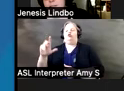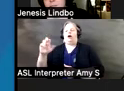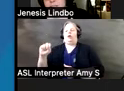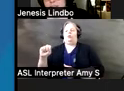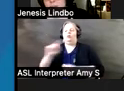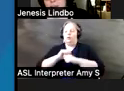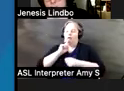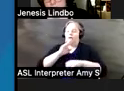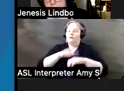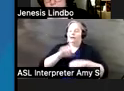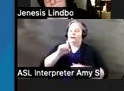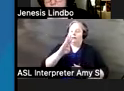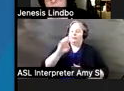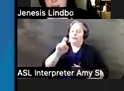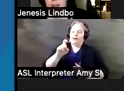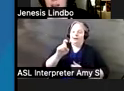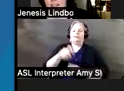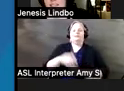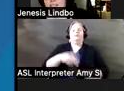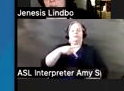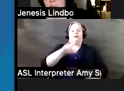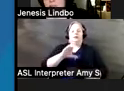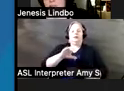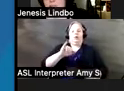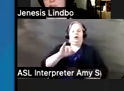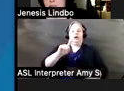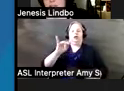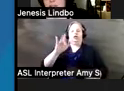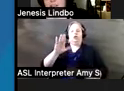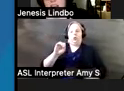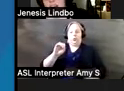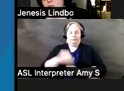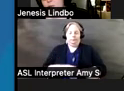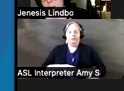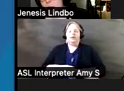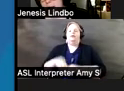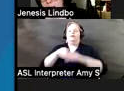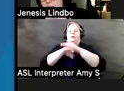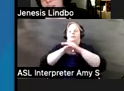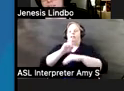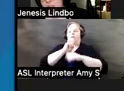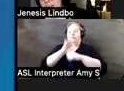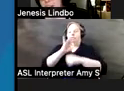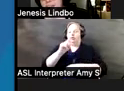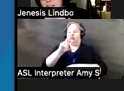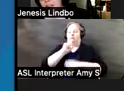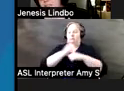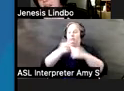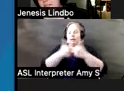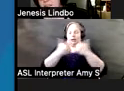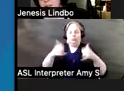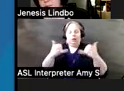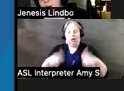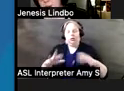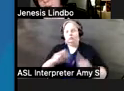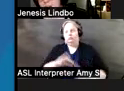Xbox, PC, or itch.io. And the accessibility features and actual gameplay is unlike anything else that